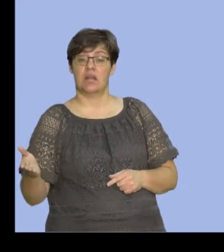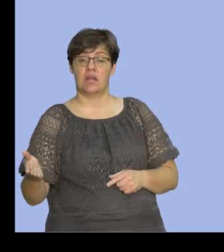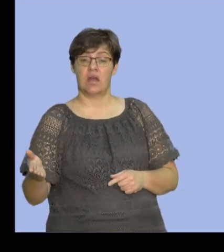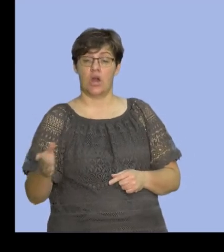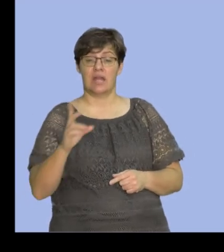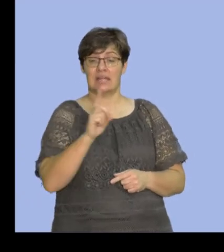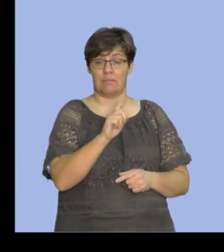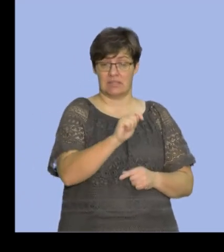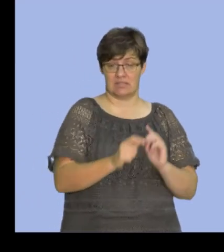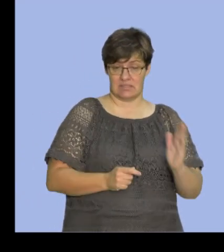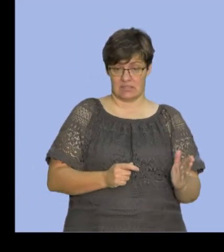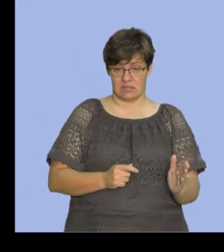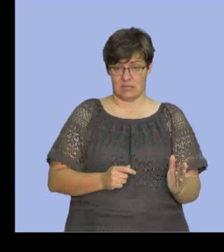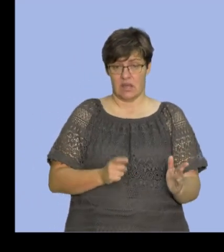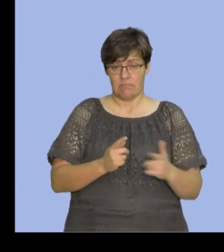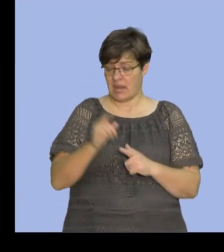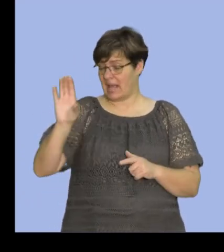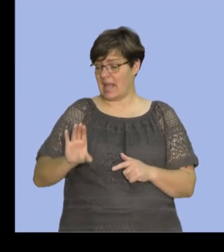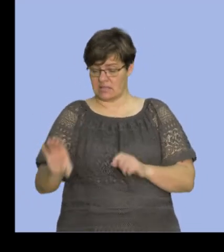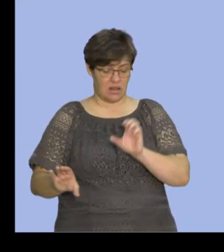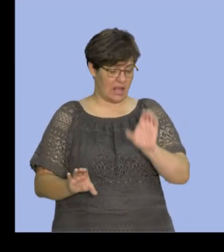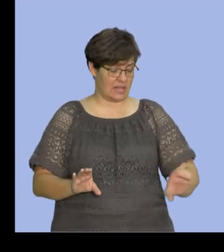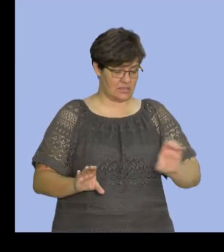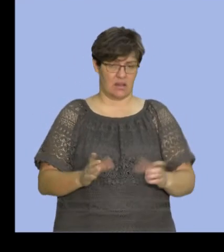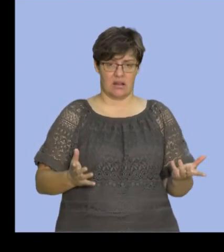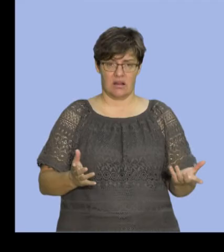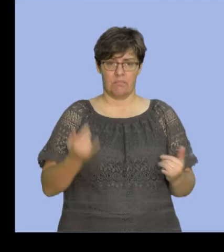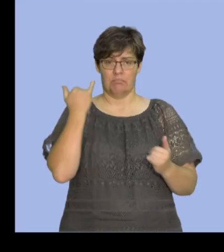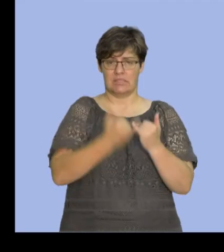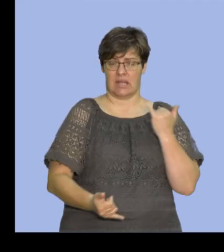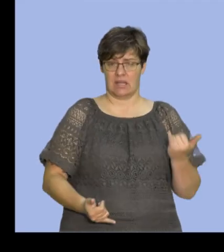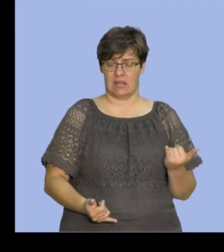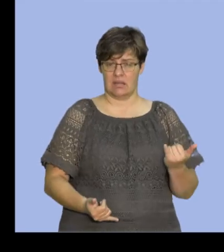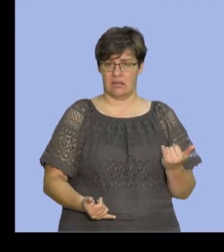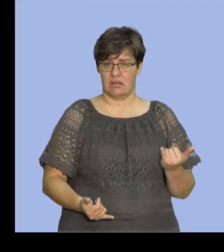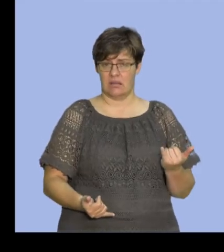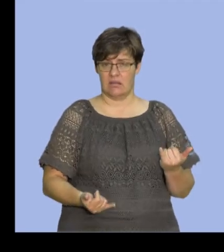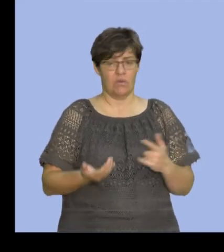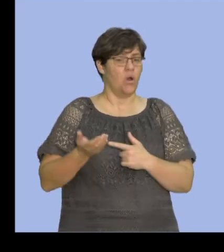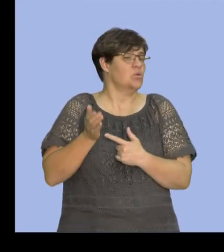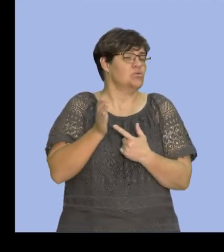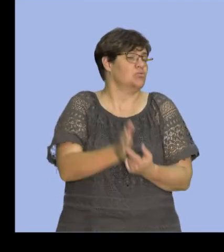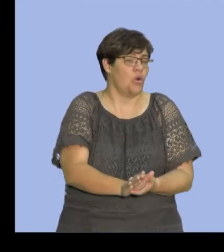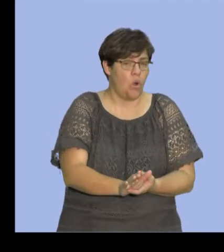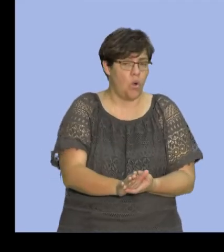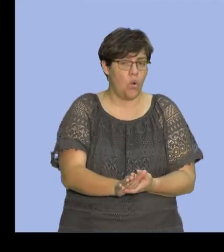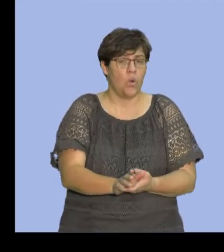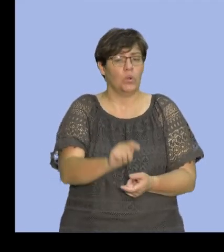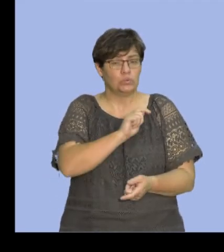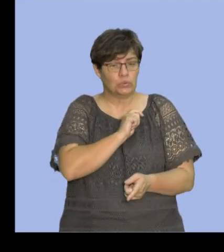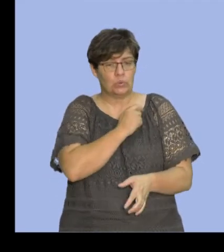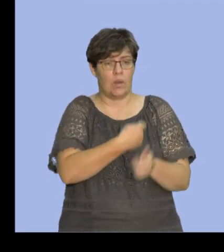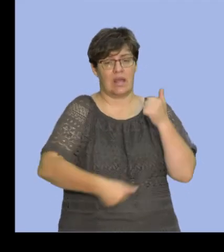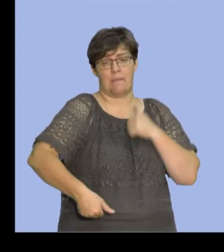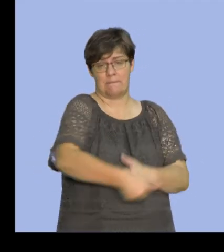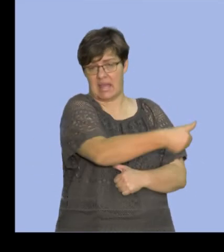side, can you see you're merely cancelling out your original mistake and you're not showing the actual return of the goods. So